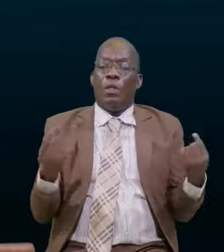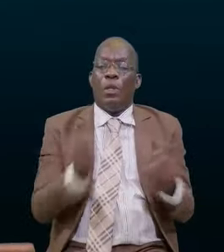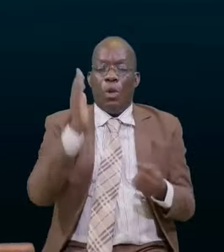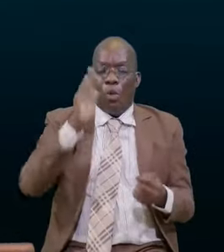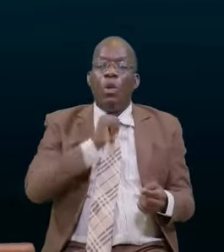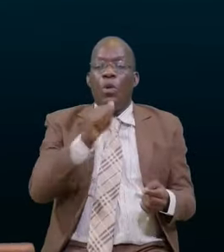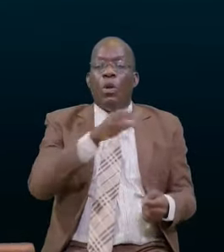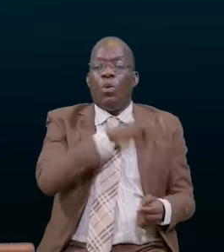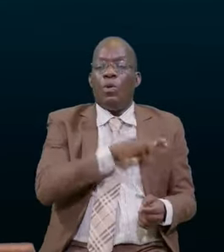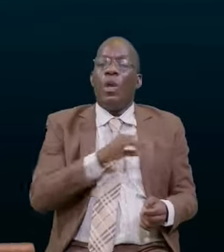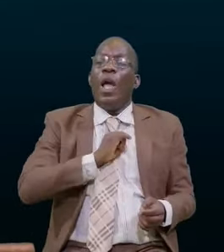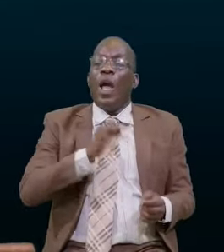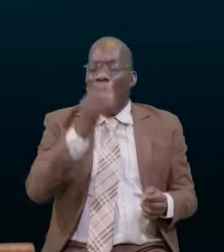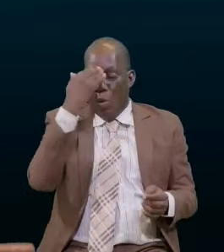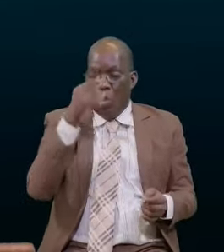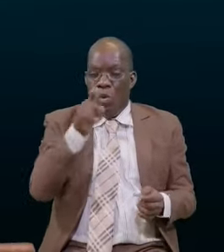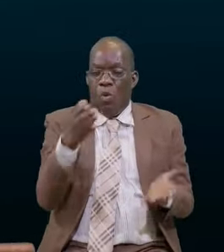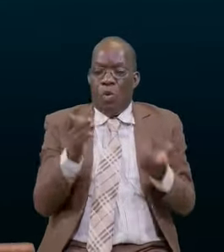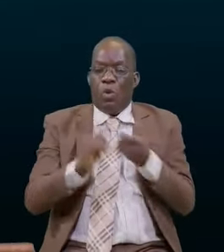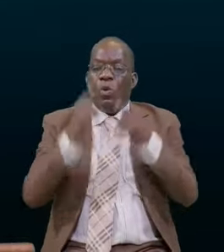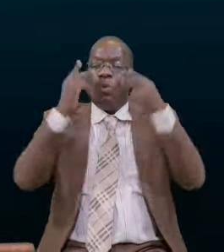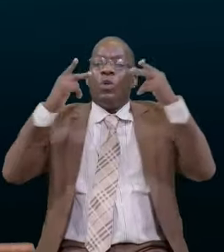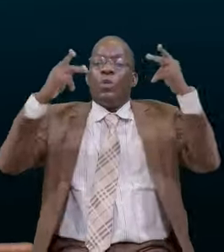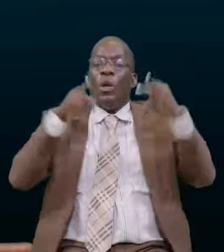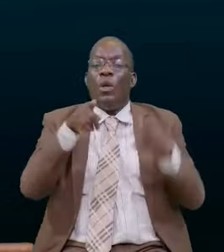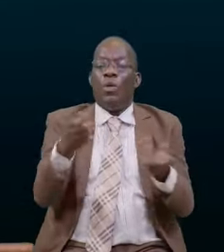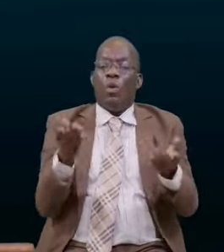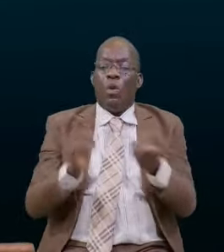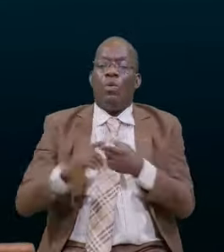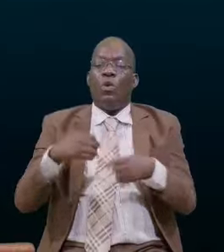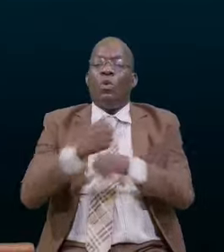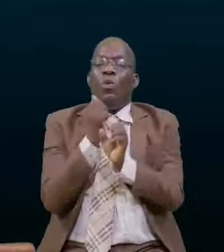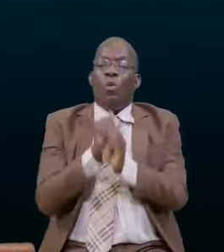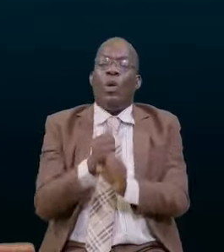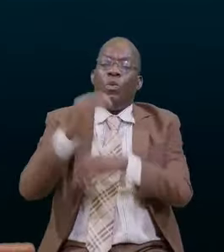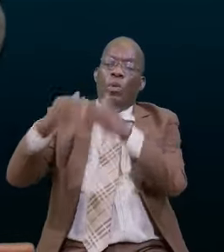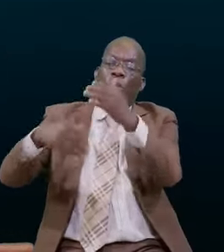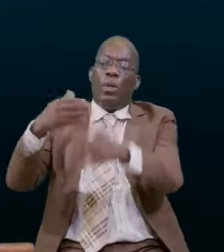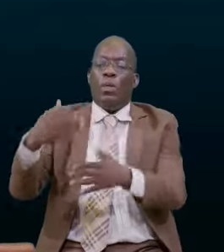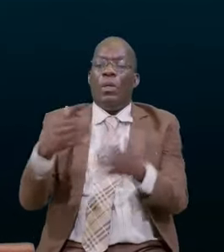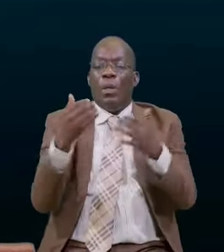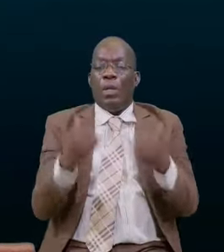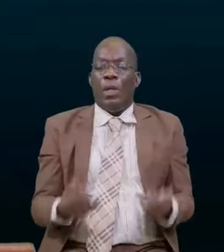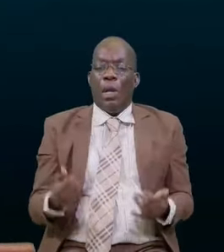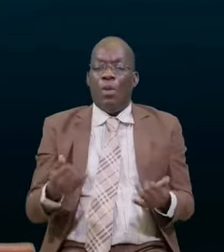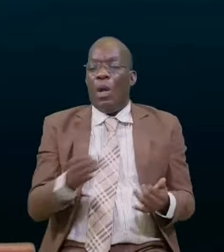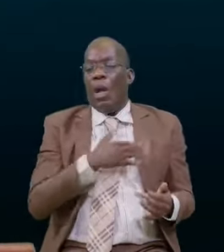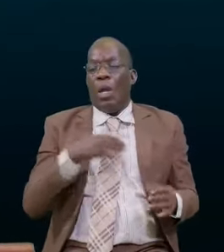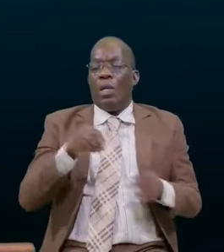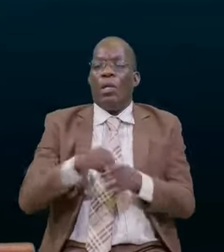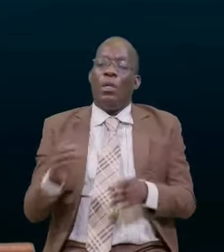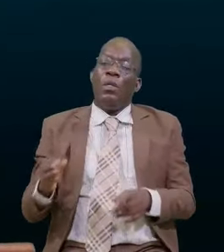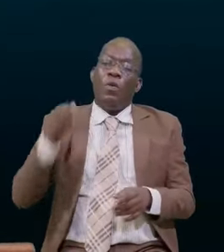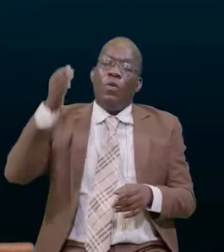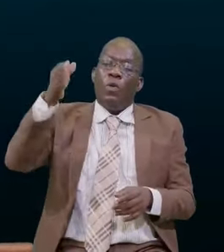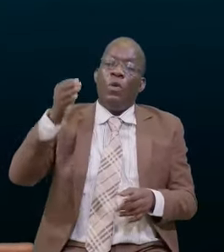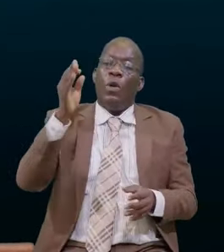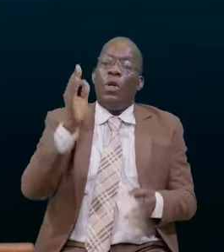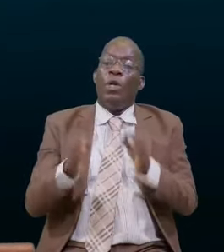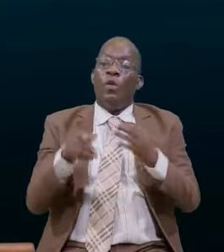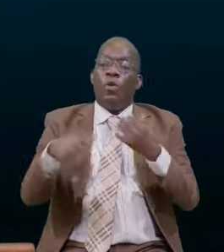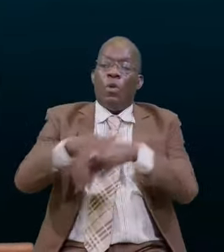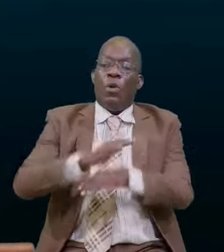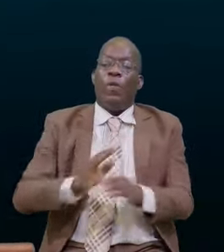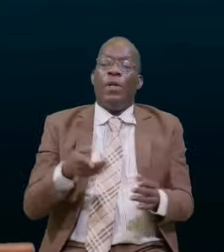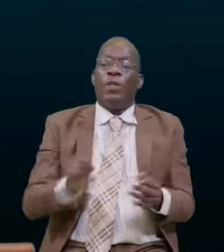progress I know you want it to be well with you with your family now and in the future but if you cover up sin cover up the little